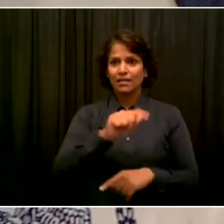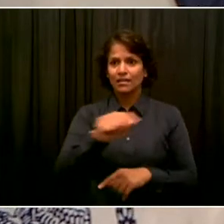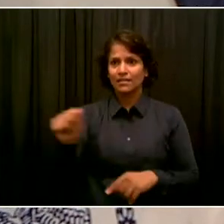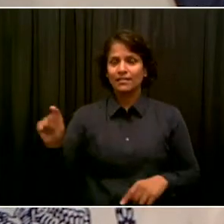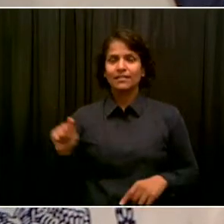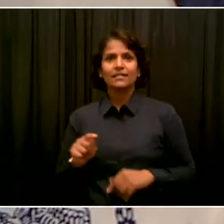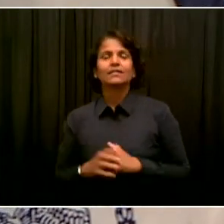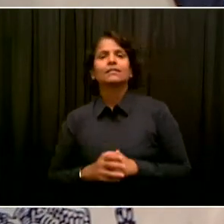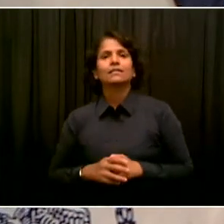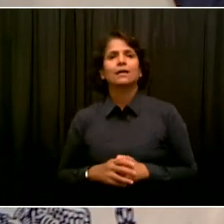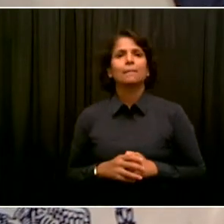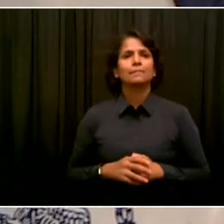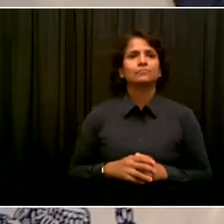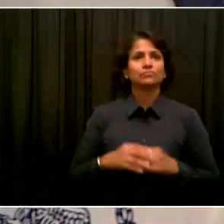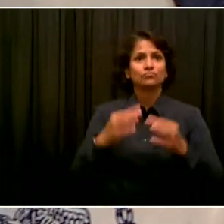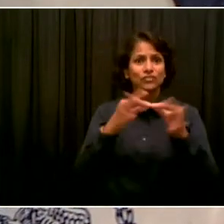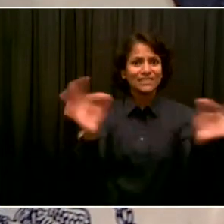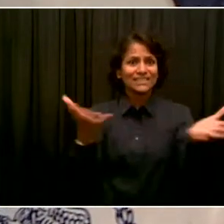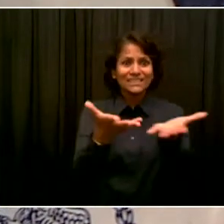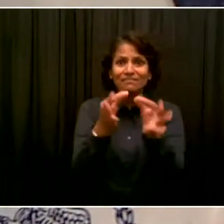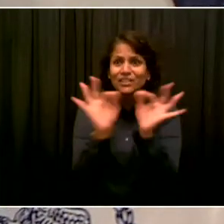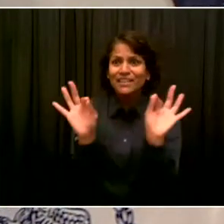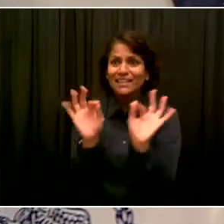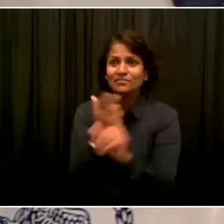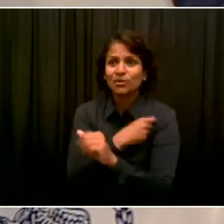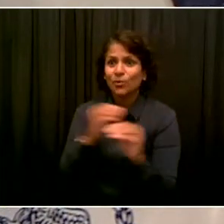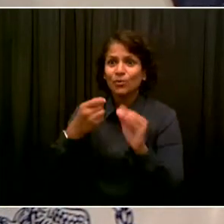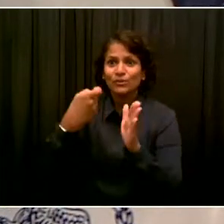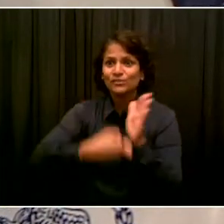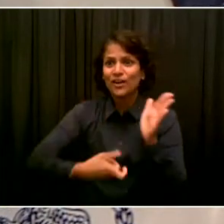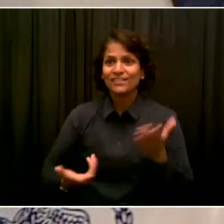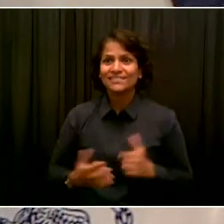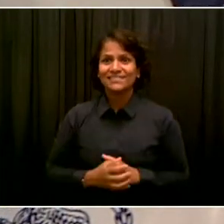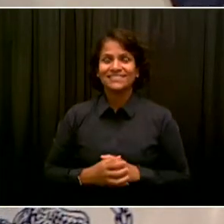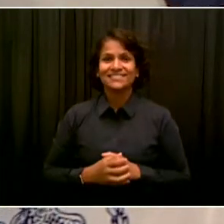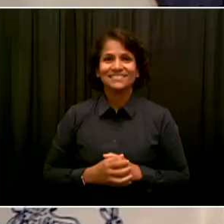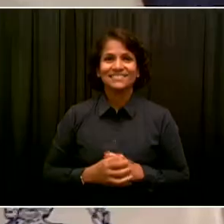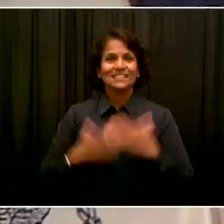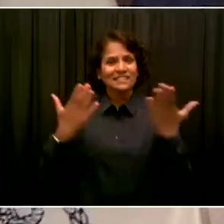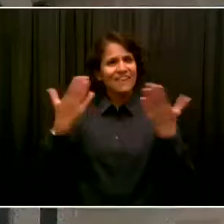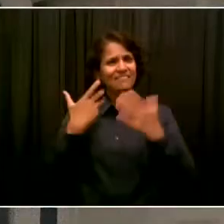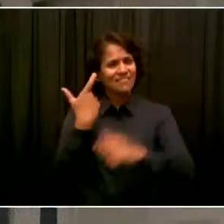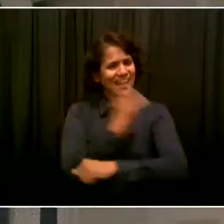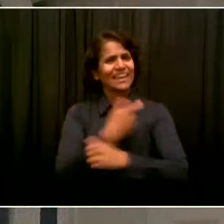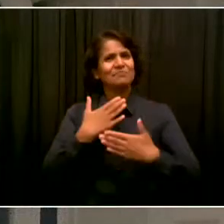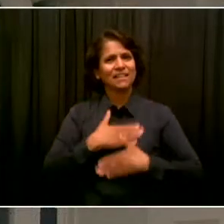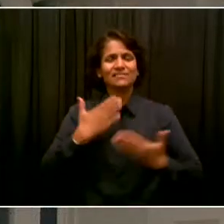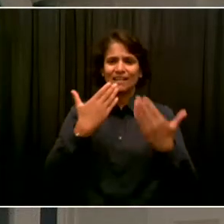free. Let's get this done so we can keep moving forward as a city. Thank you, everyone.